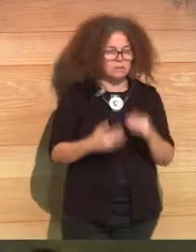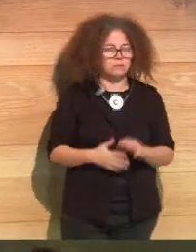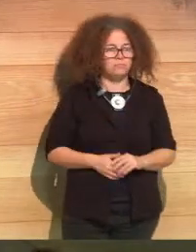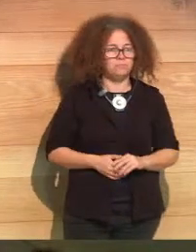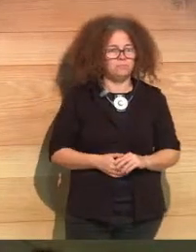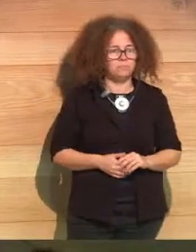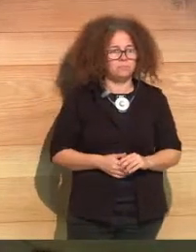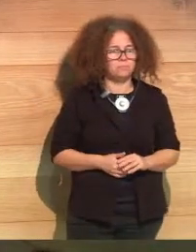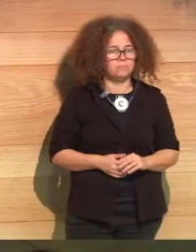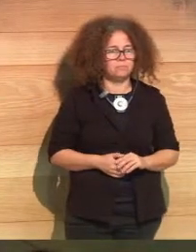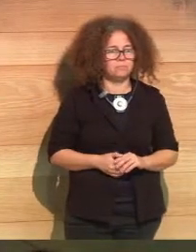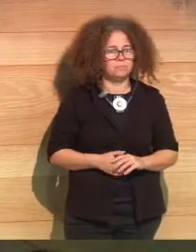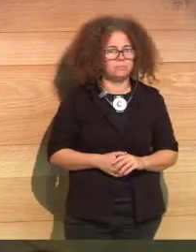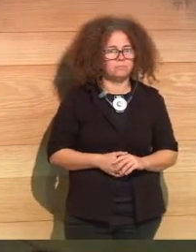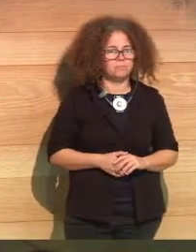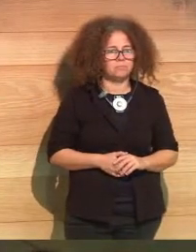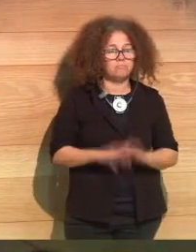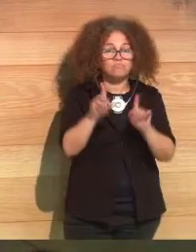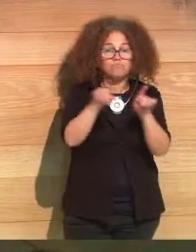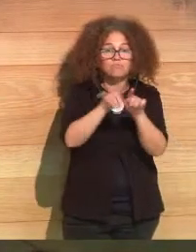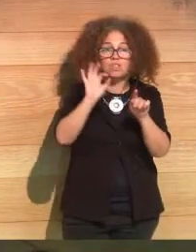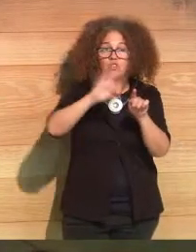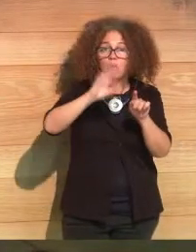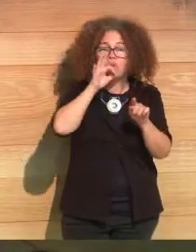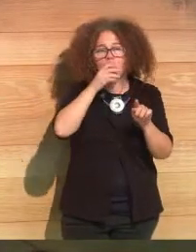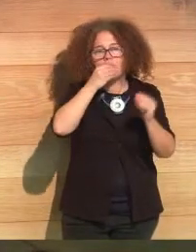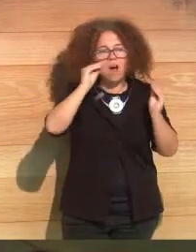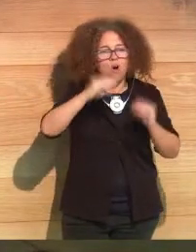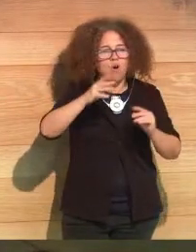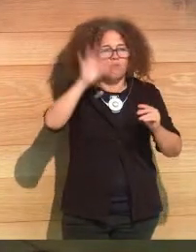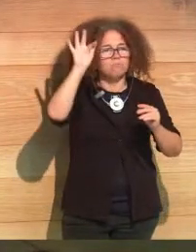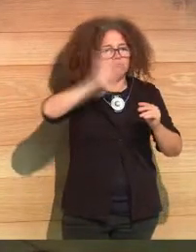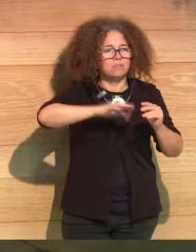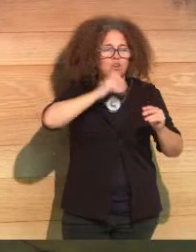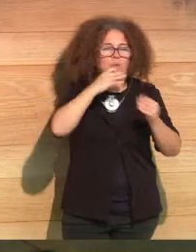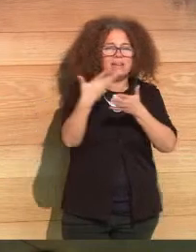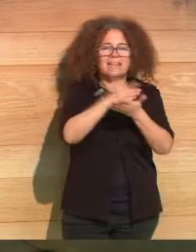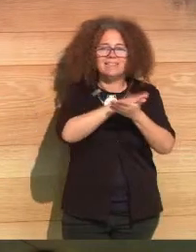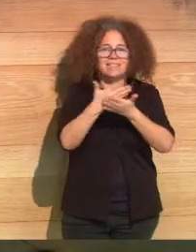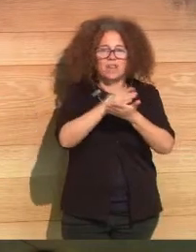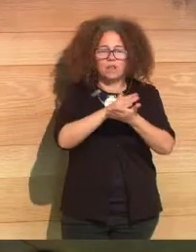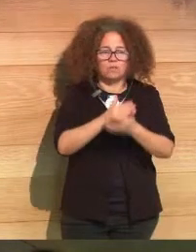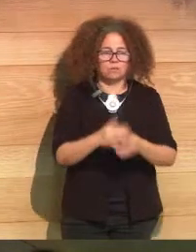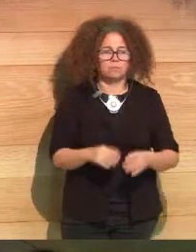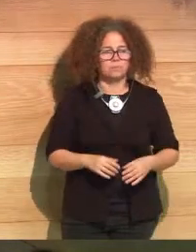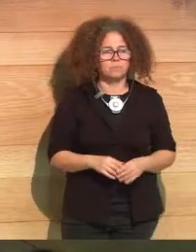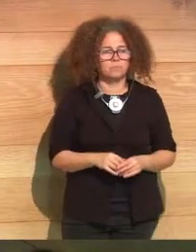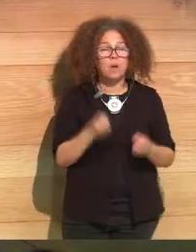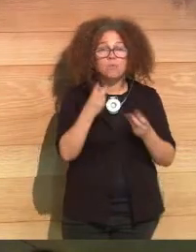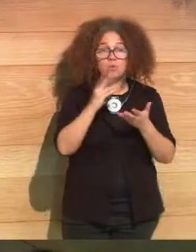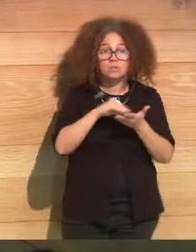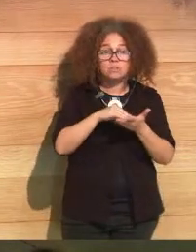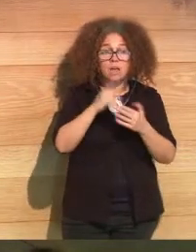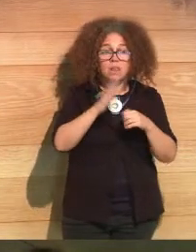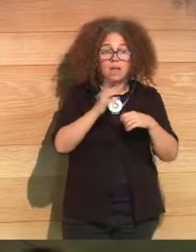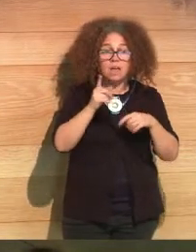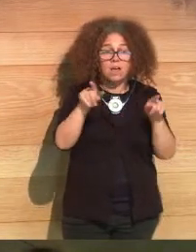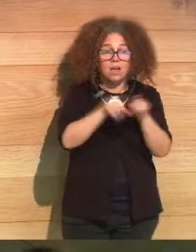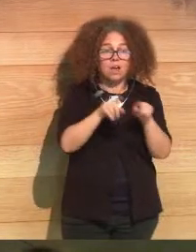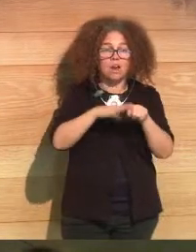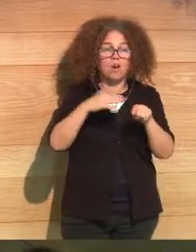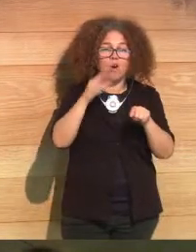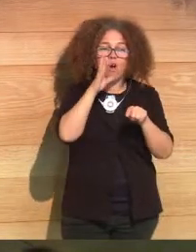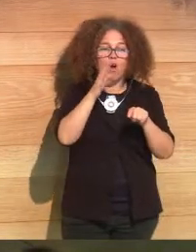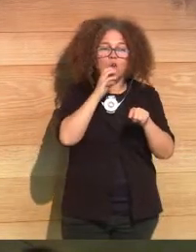Possible. Paysage. Creo que es muy interesante esto que apuntaba Juliette. I think this was very interesting, as Juliette was saying, how